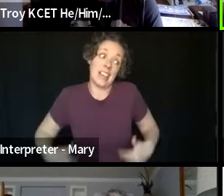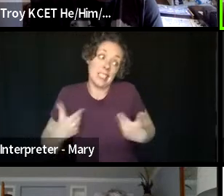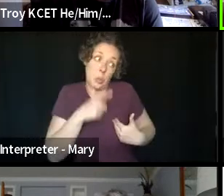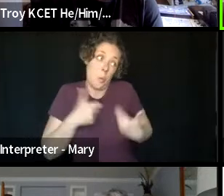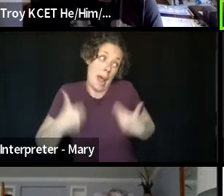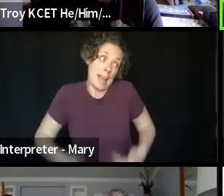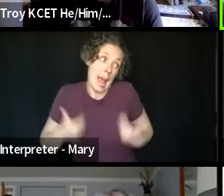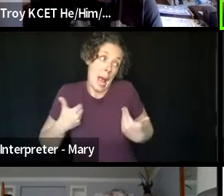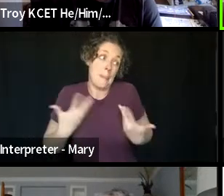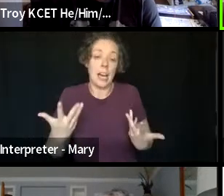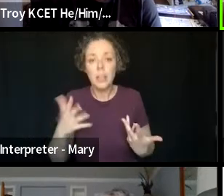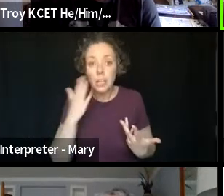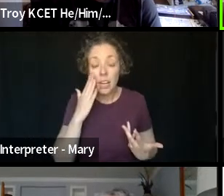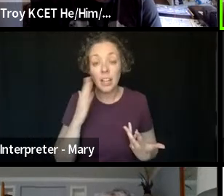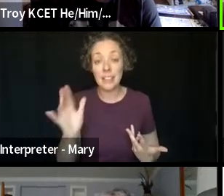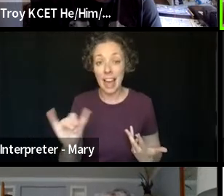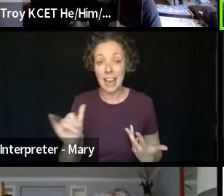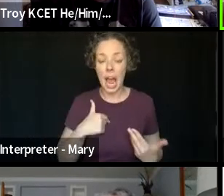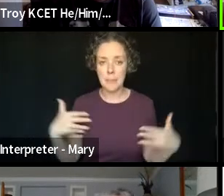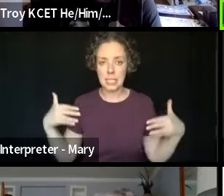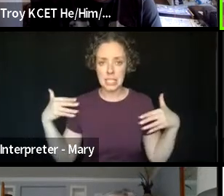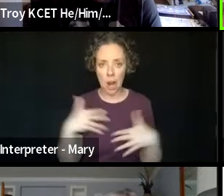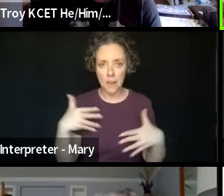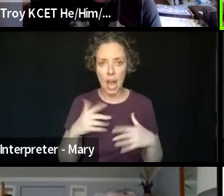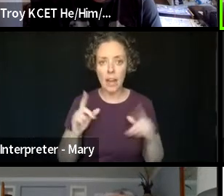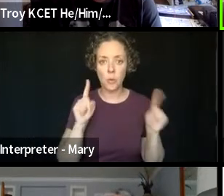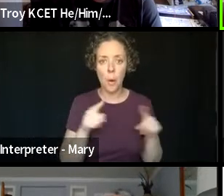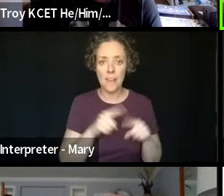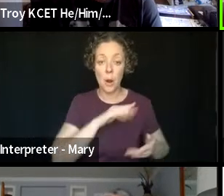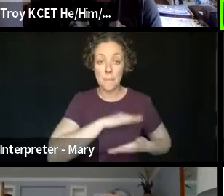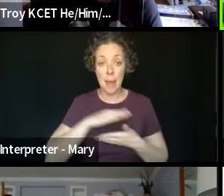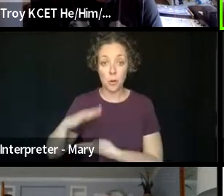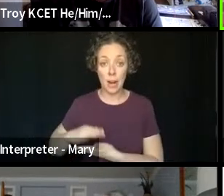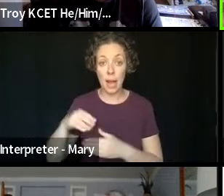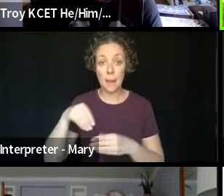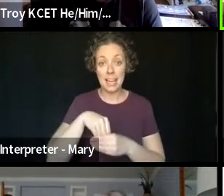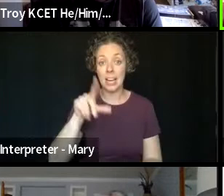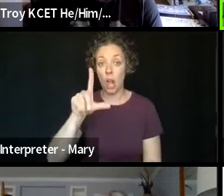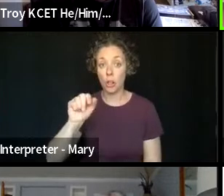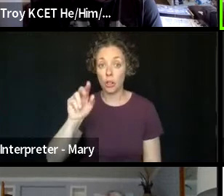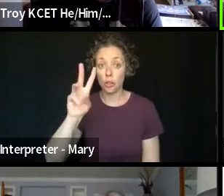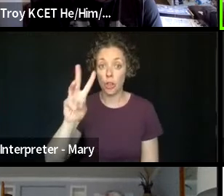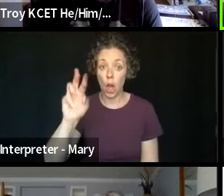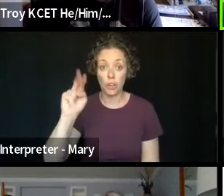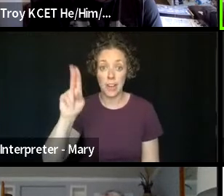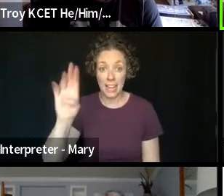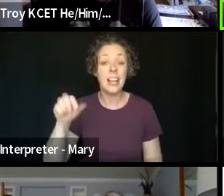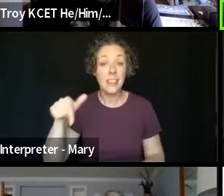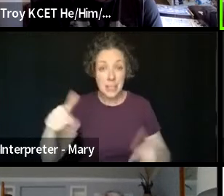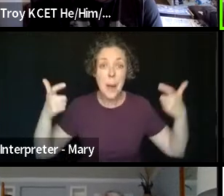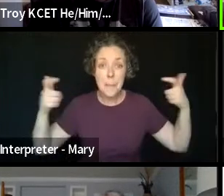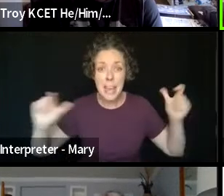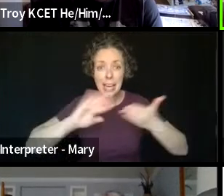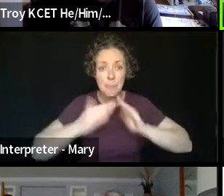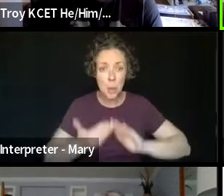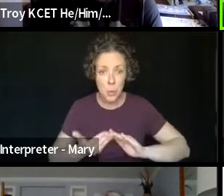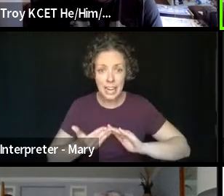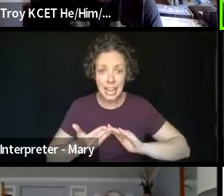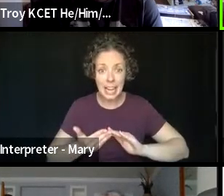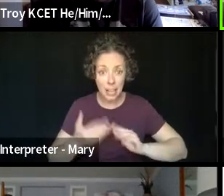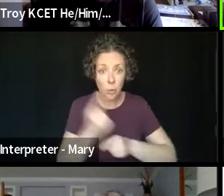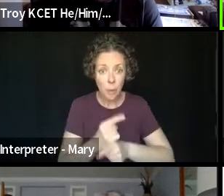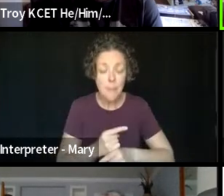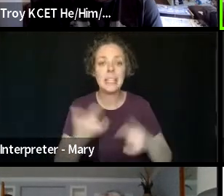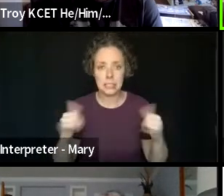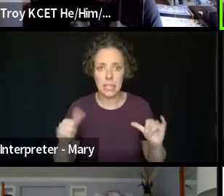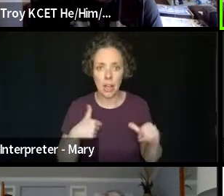I'm terrified of getting a mammogram in Lawrence. This is a large community, right? Those barriers that already exist because of historical harm. I'm